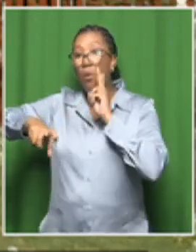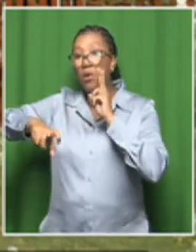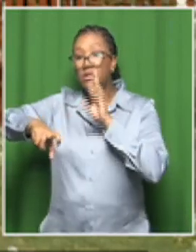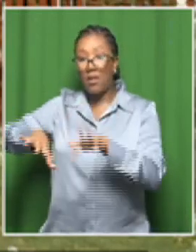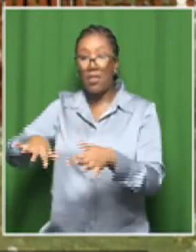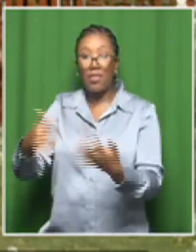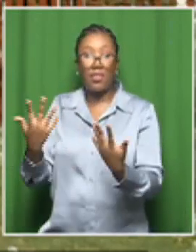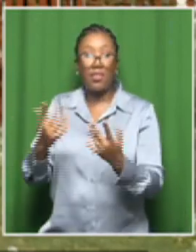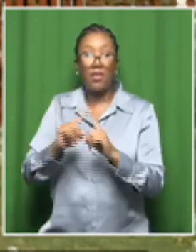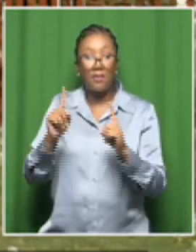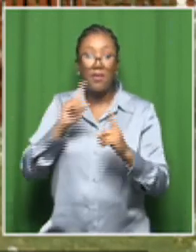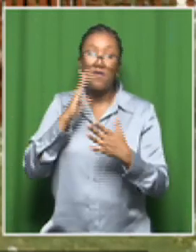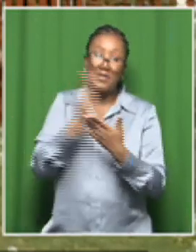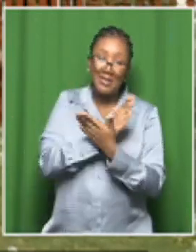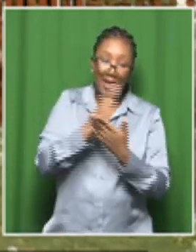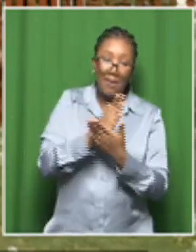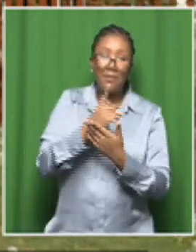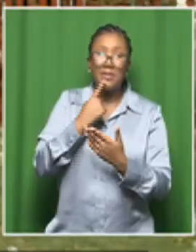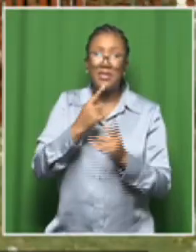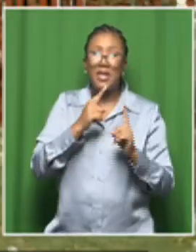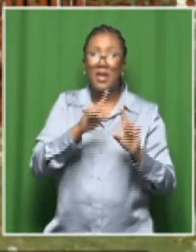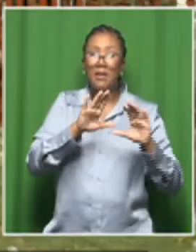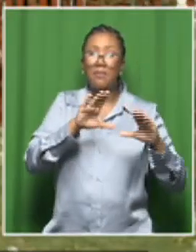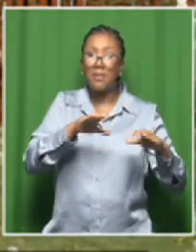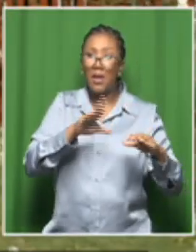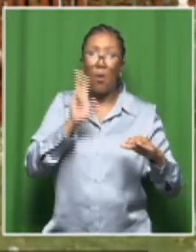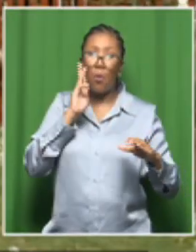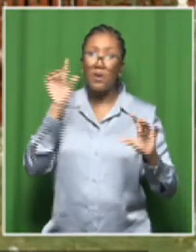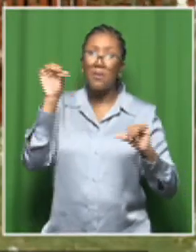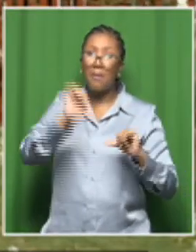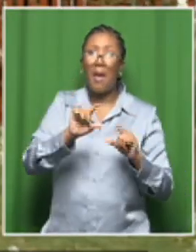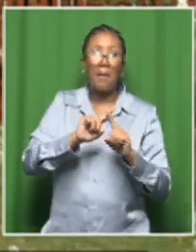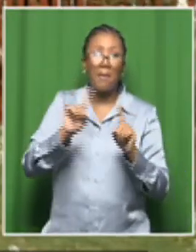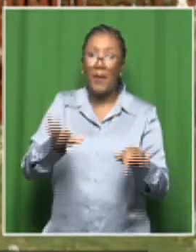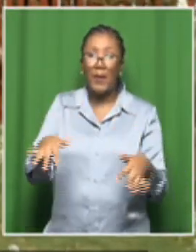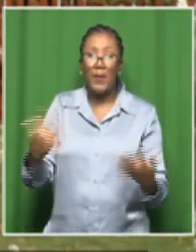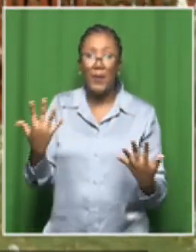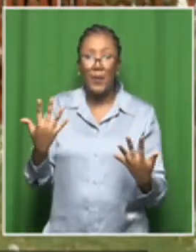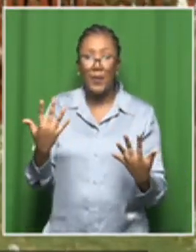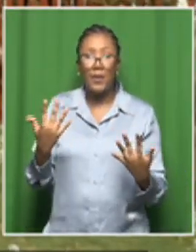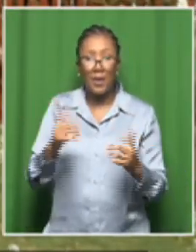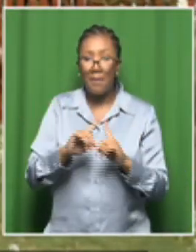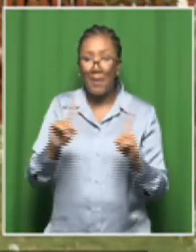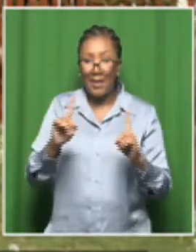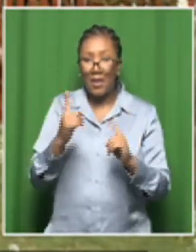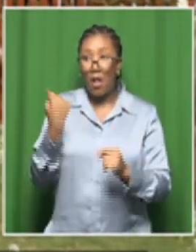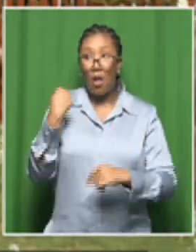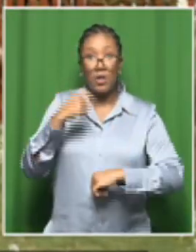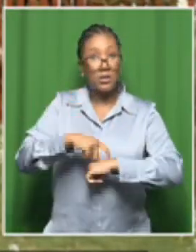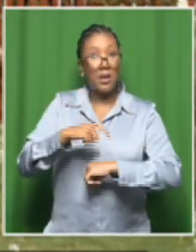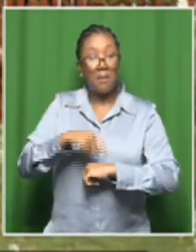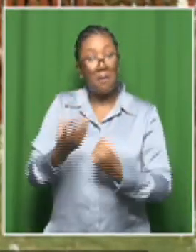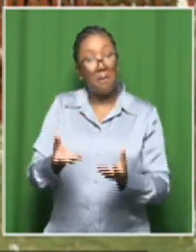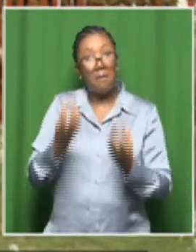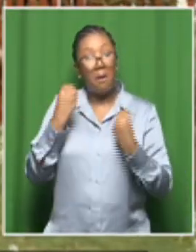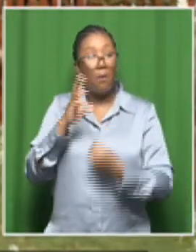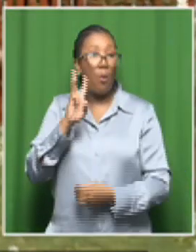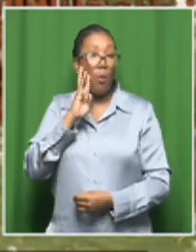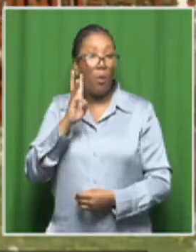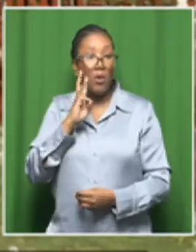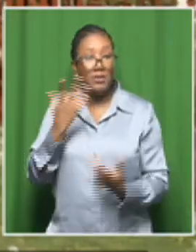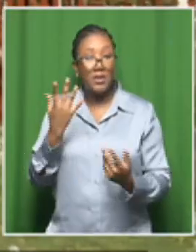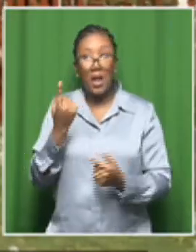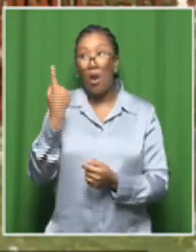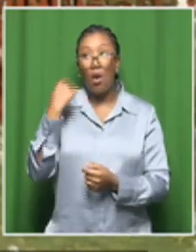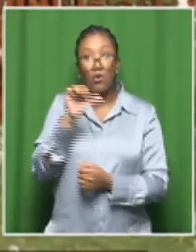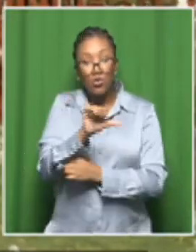has been restored. In their area, they say the last time they saw a drop of water in their taps was